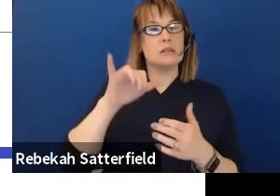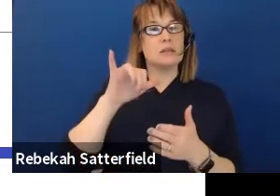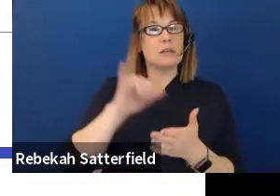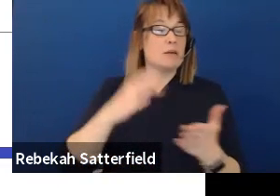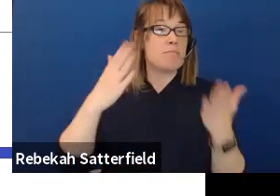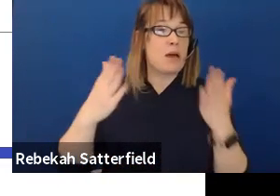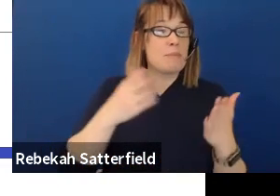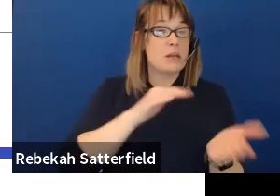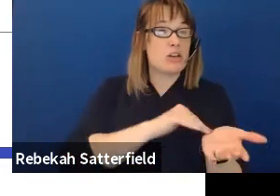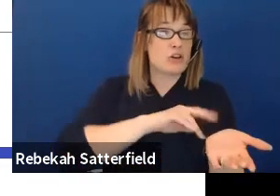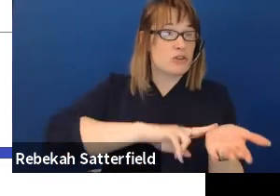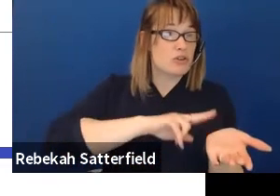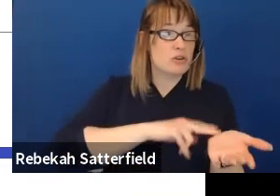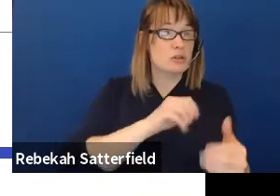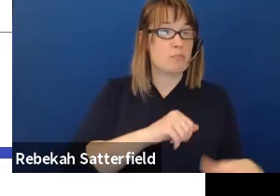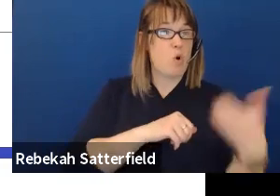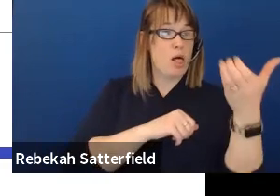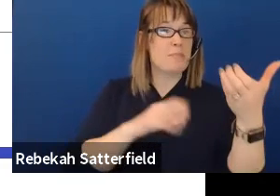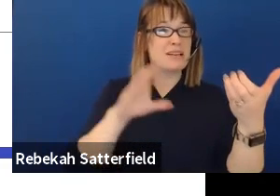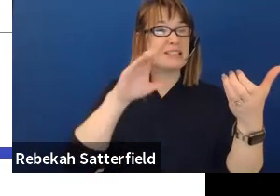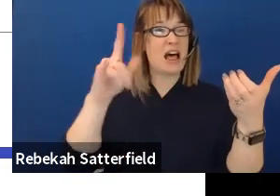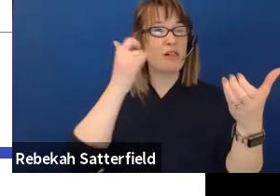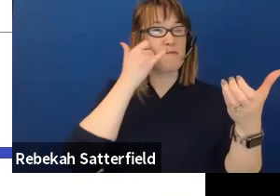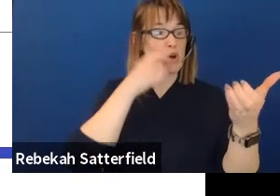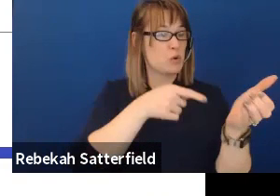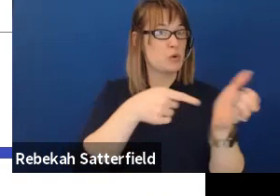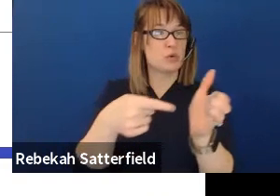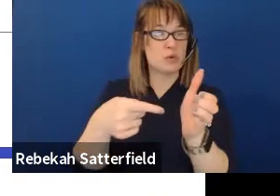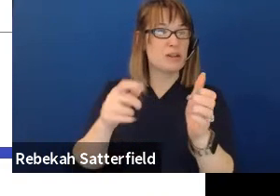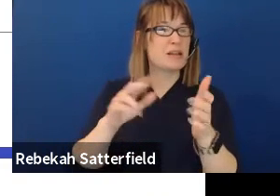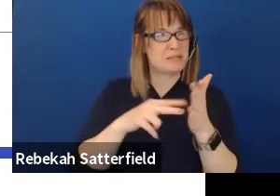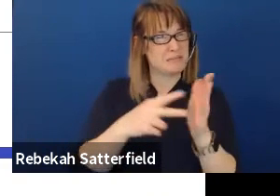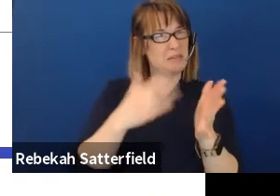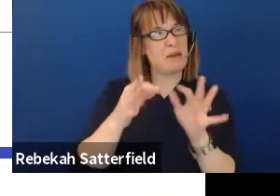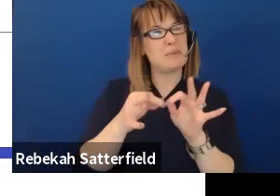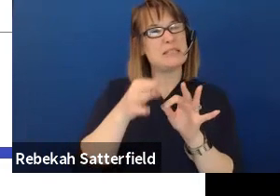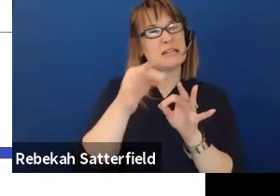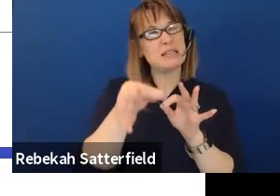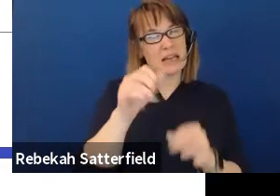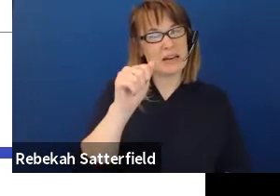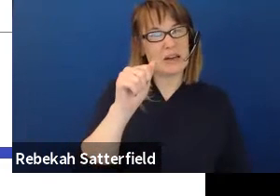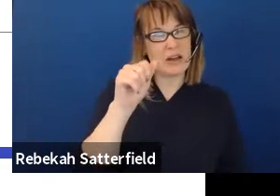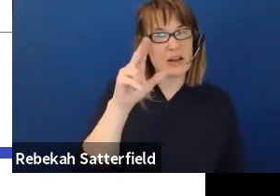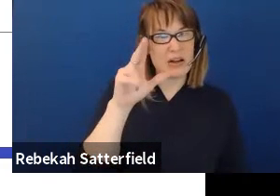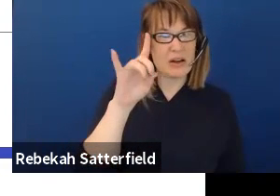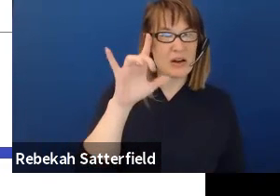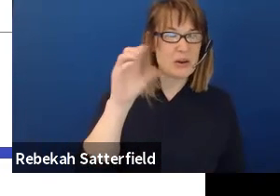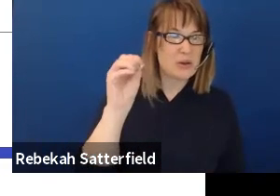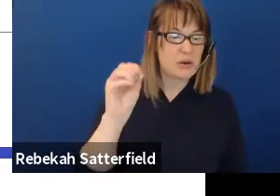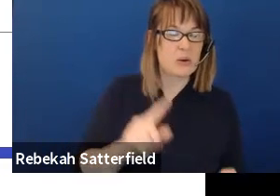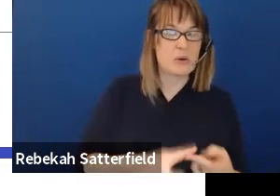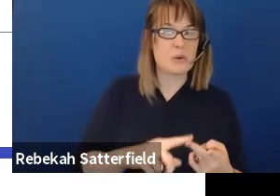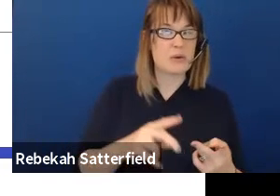provider is using a cell phone to connect to the interpreter. There could be delayed audio, images that are frozen, or other